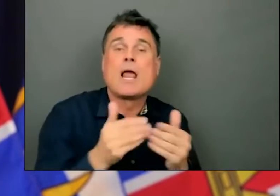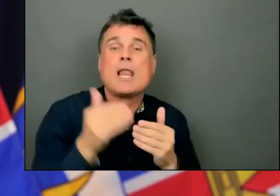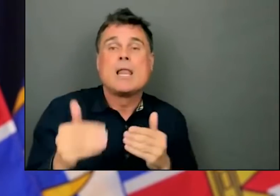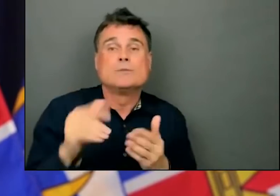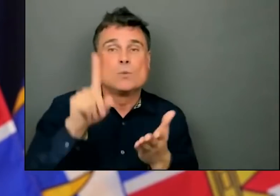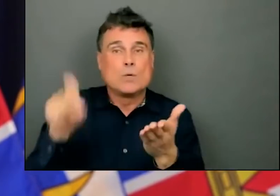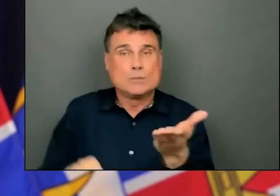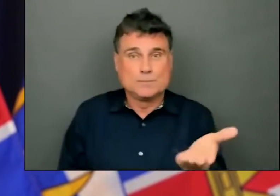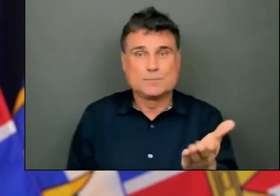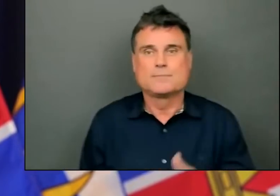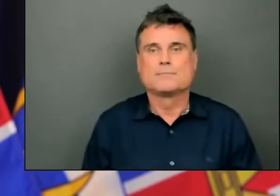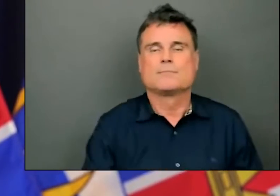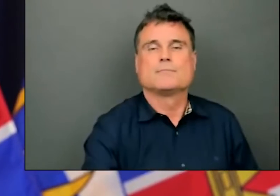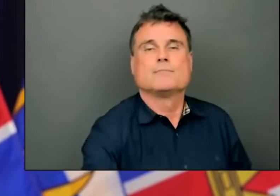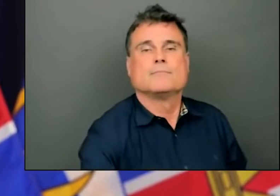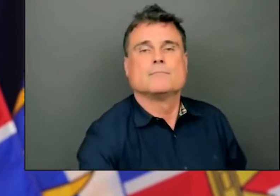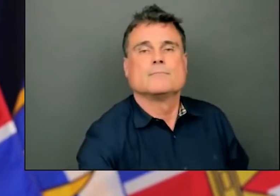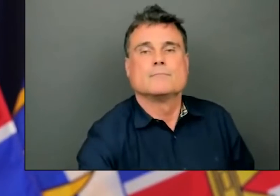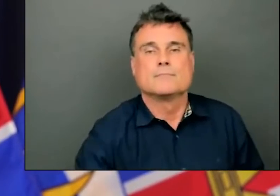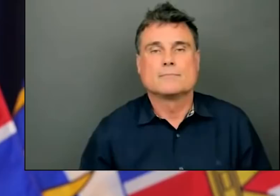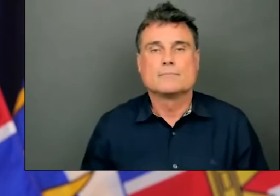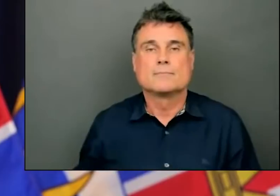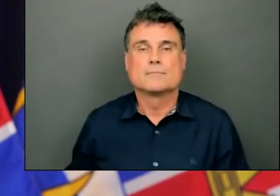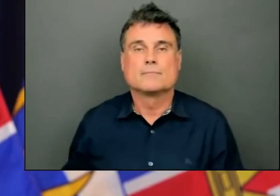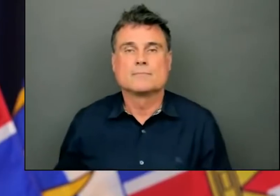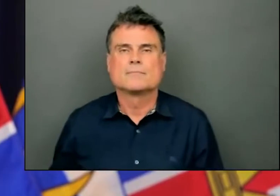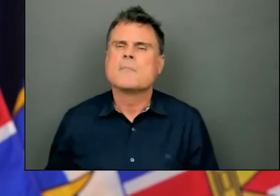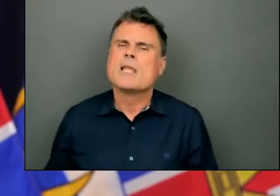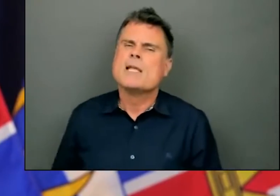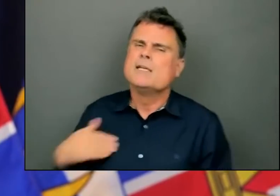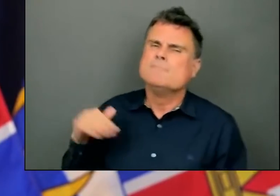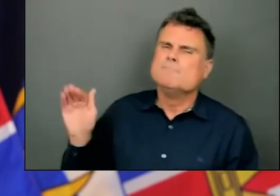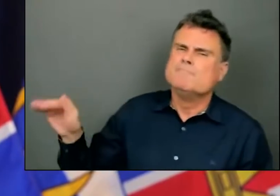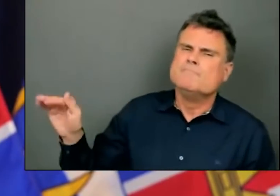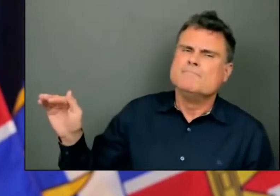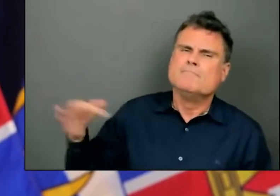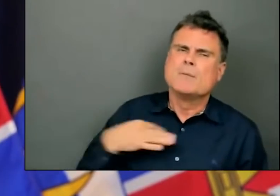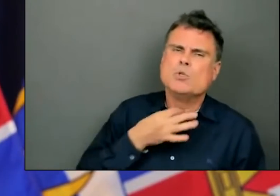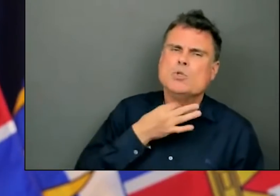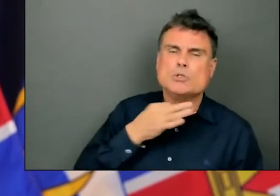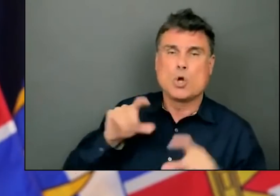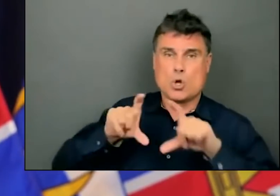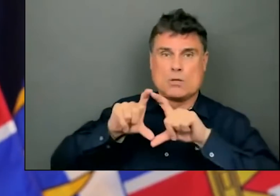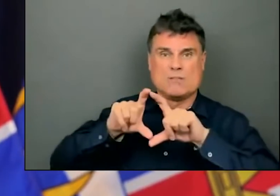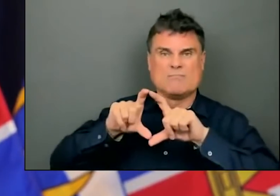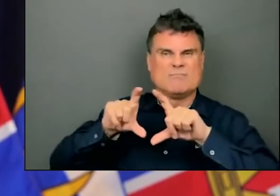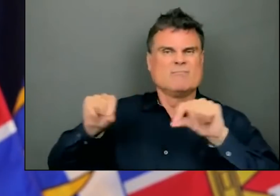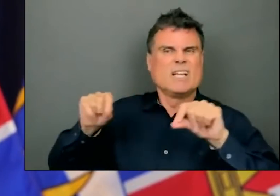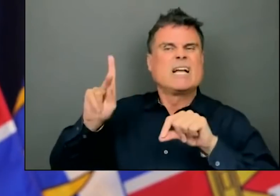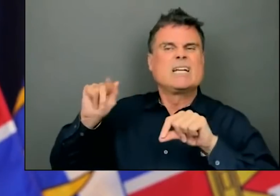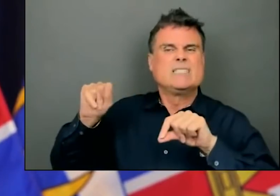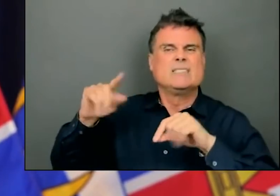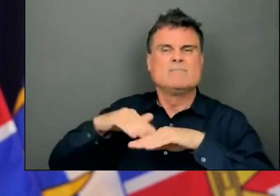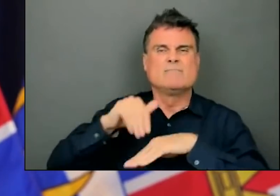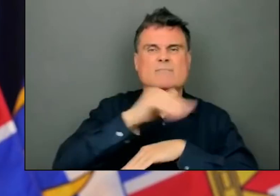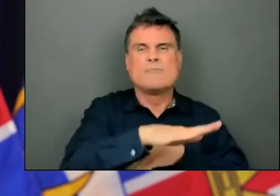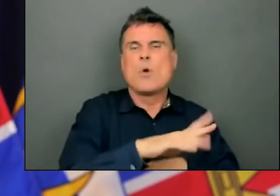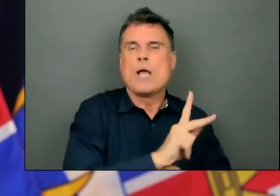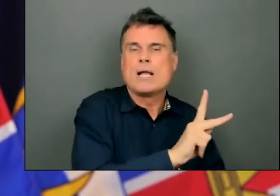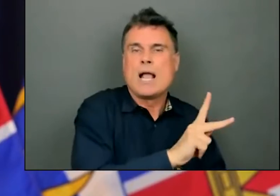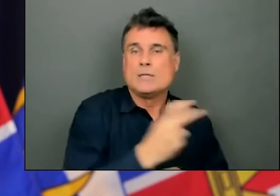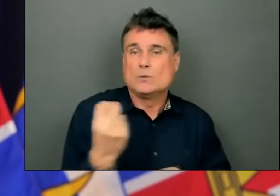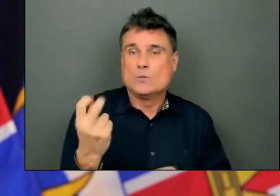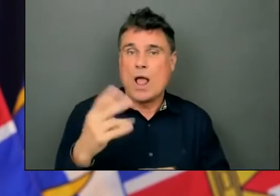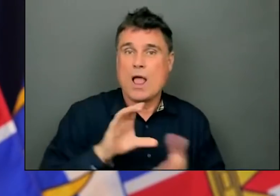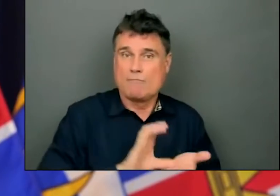Hi there. I was curious with the distribution of the free rapid test kits now through schools for K-12. Will the gargle tests